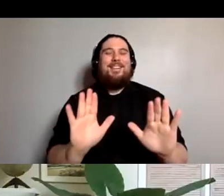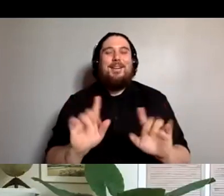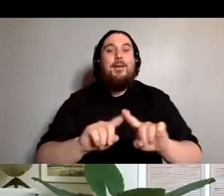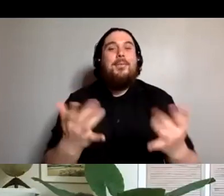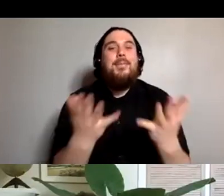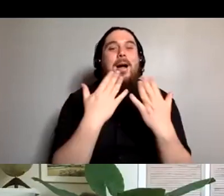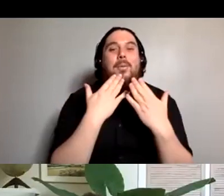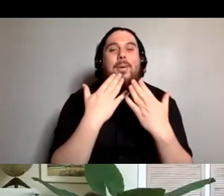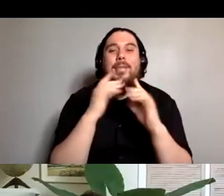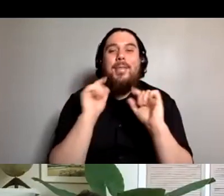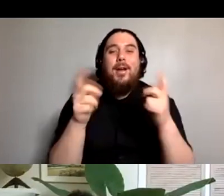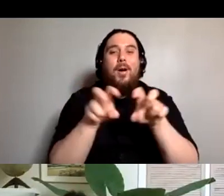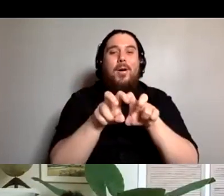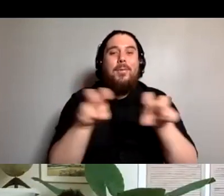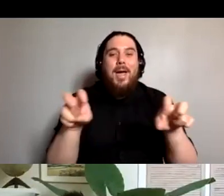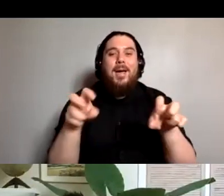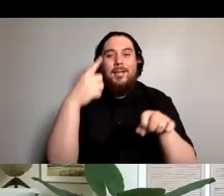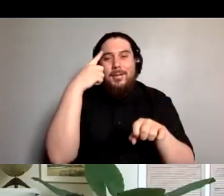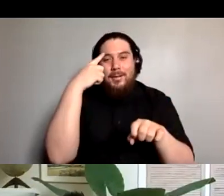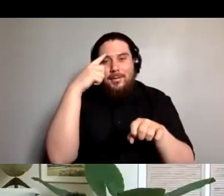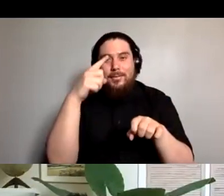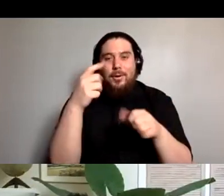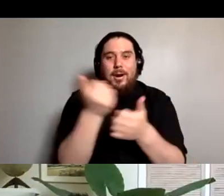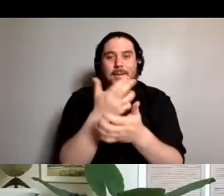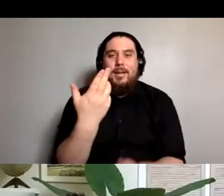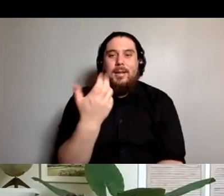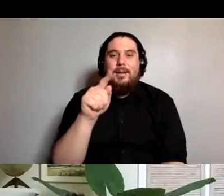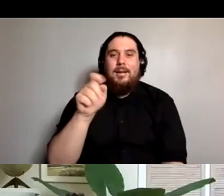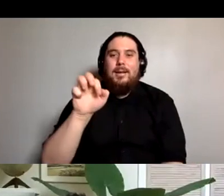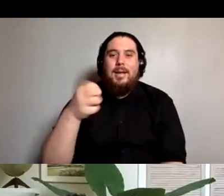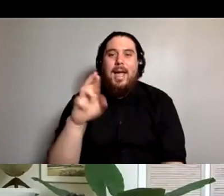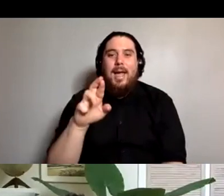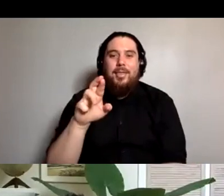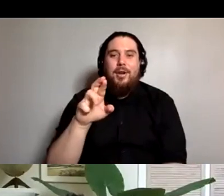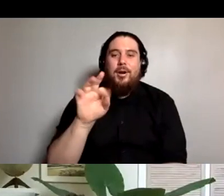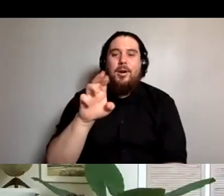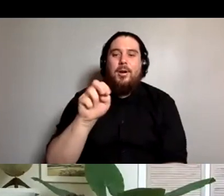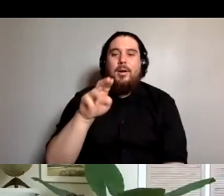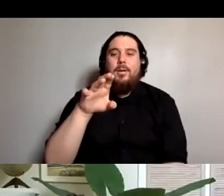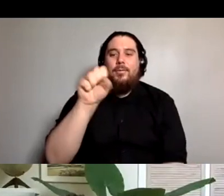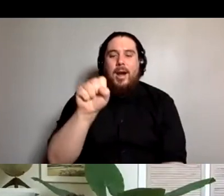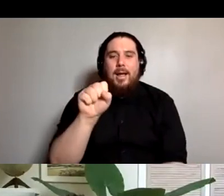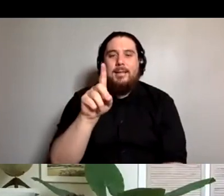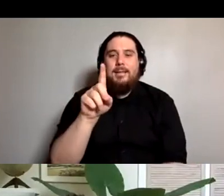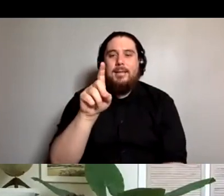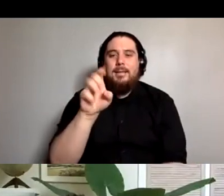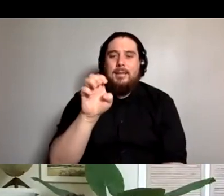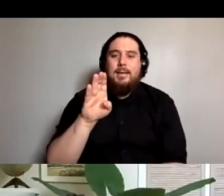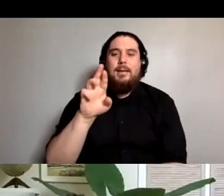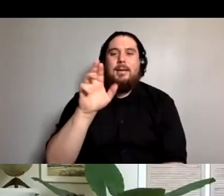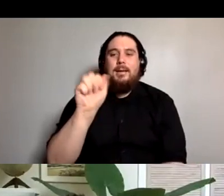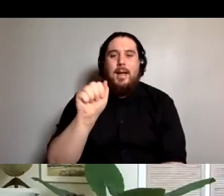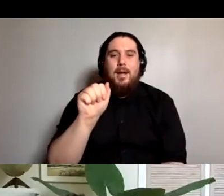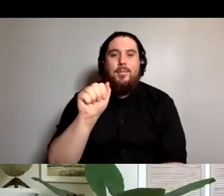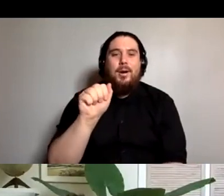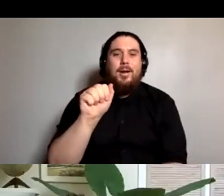you all for all, Heather and Francis and Neil and Deborah, for all your expertise and information today.